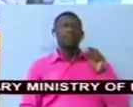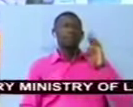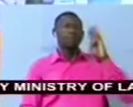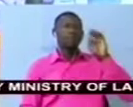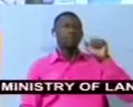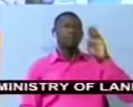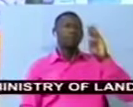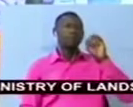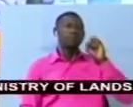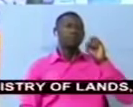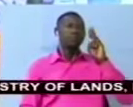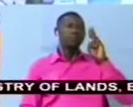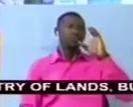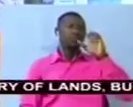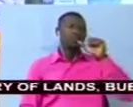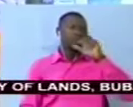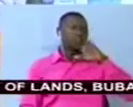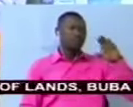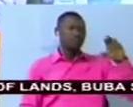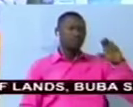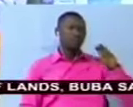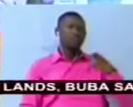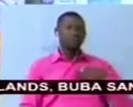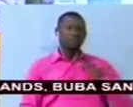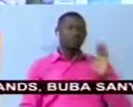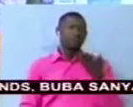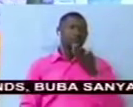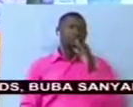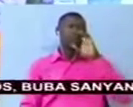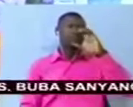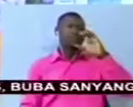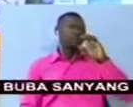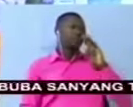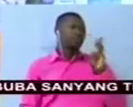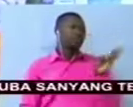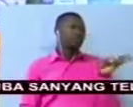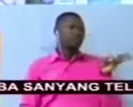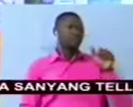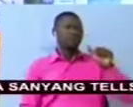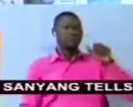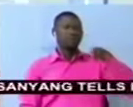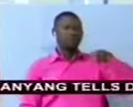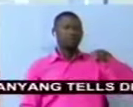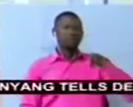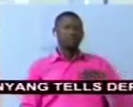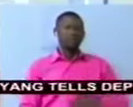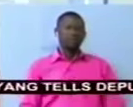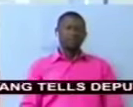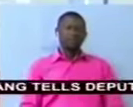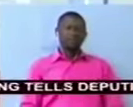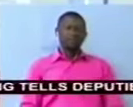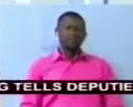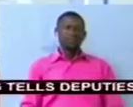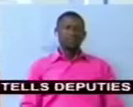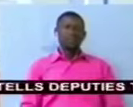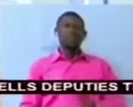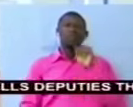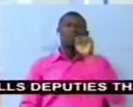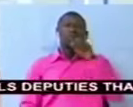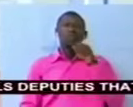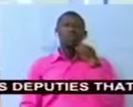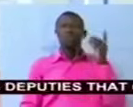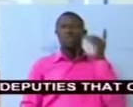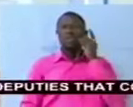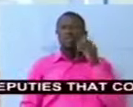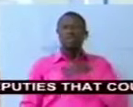Babukar. Masanta Cham. My surname is Cham. What's your date and place of birth? Kanga